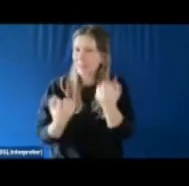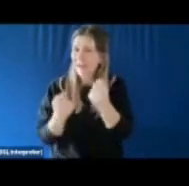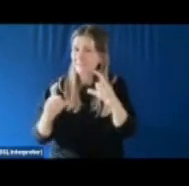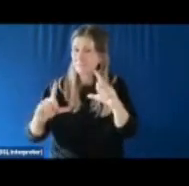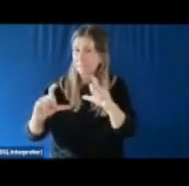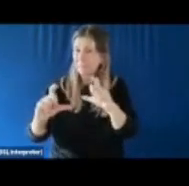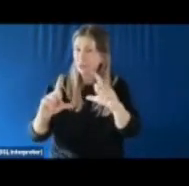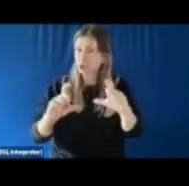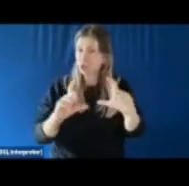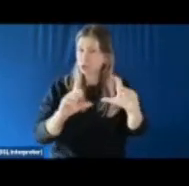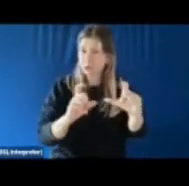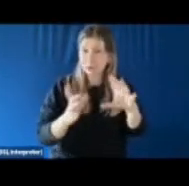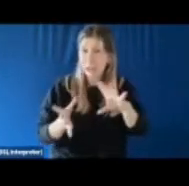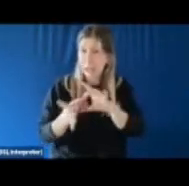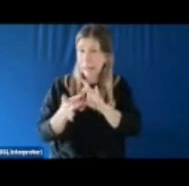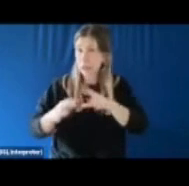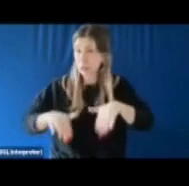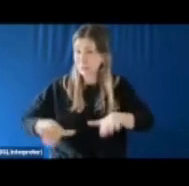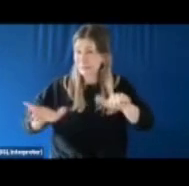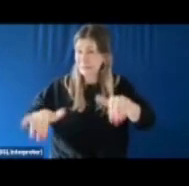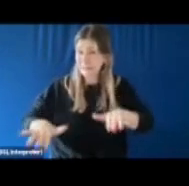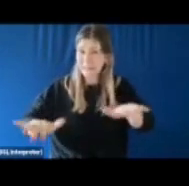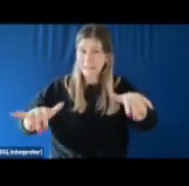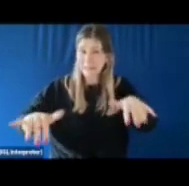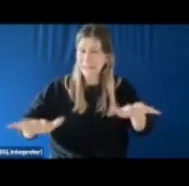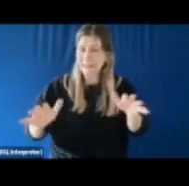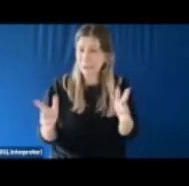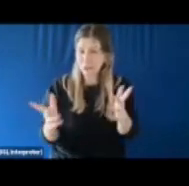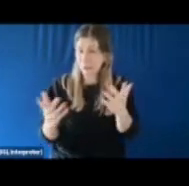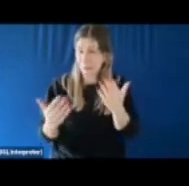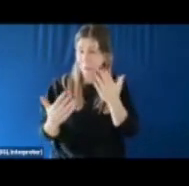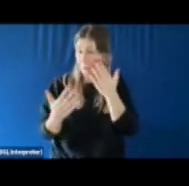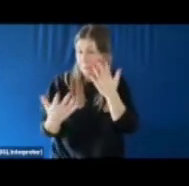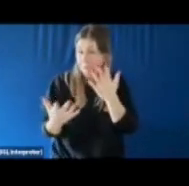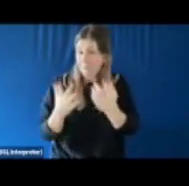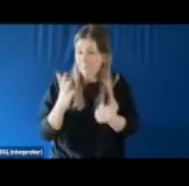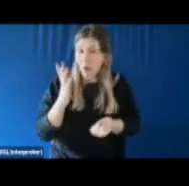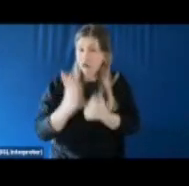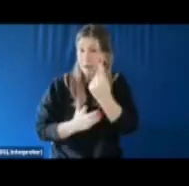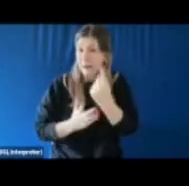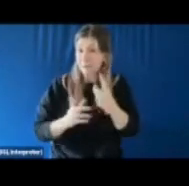at the end. So apologies if anyone feels a bit seasick today.